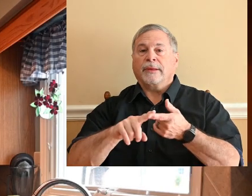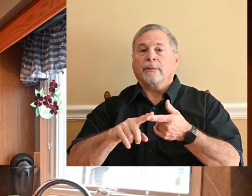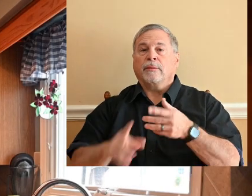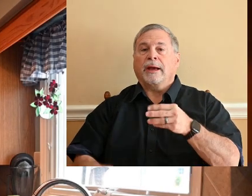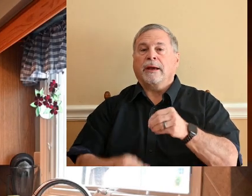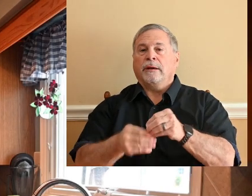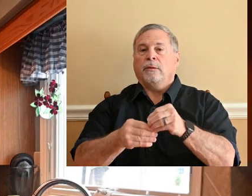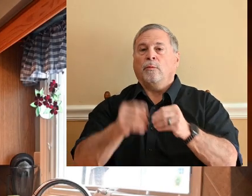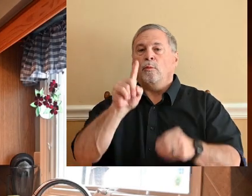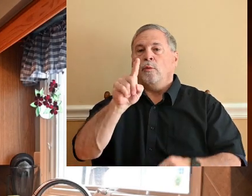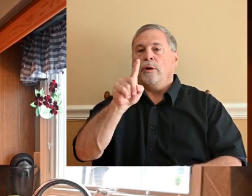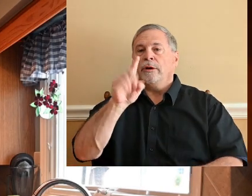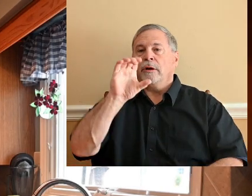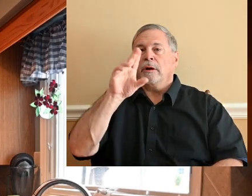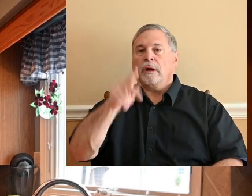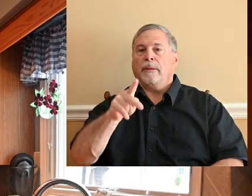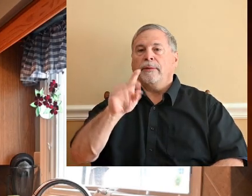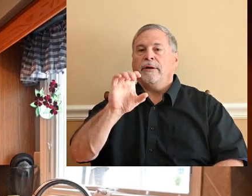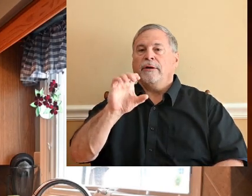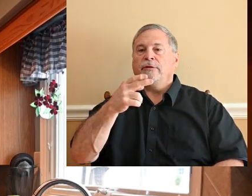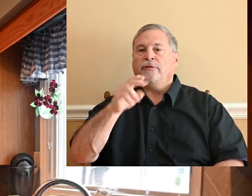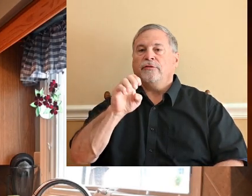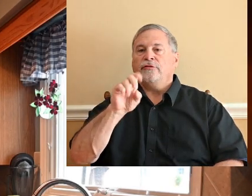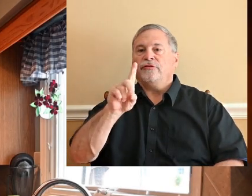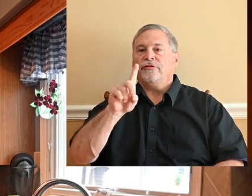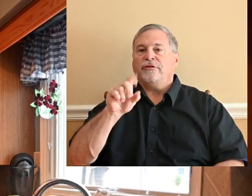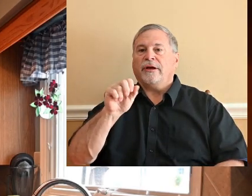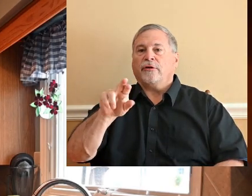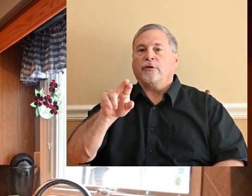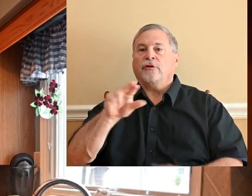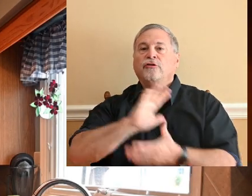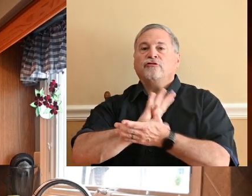And then we're going to put into this a cup of cheddar cheese.